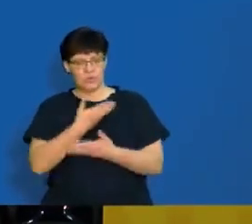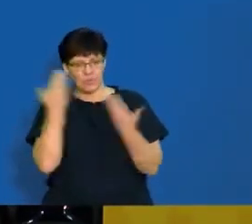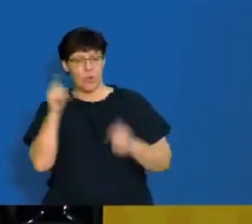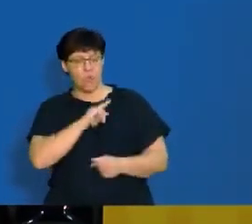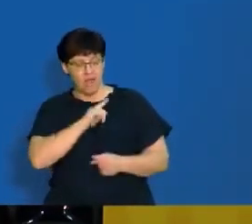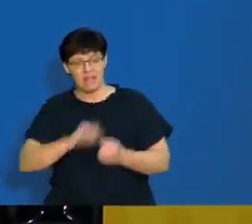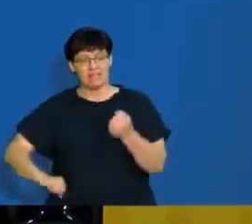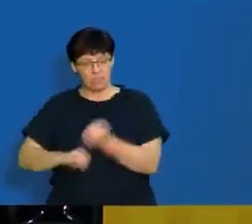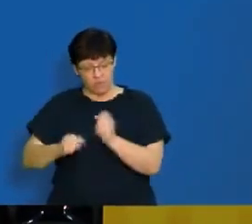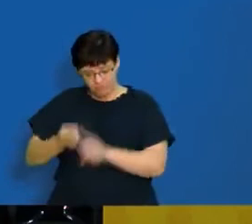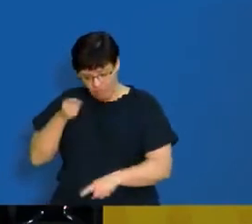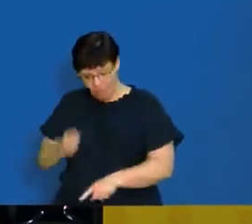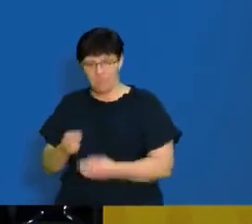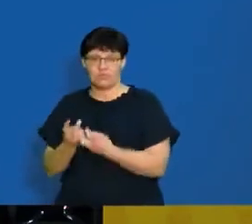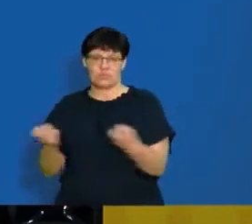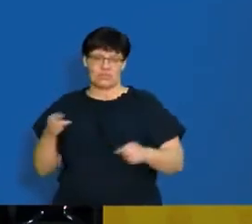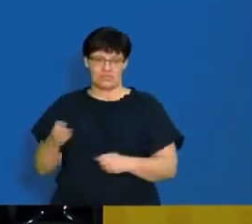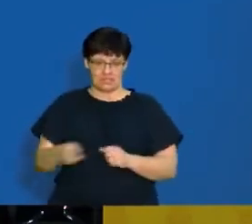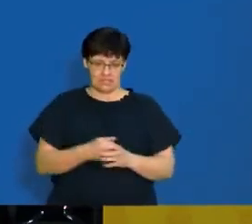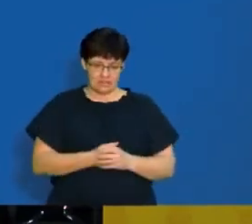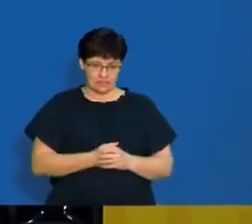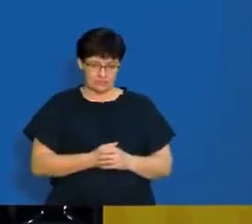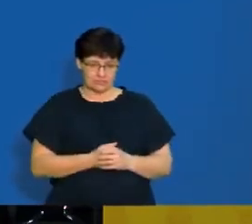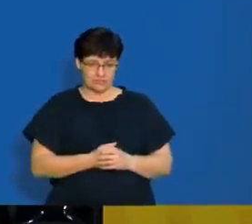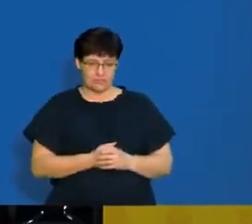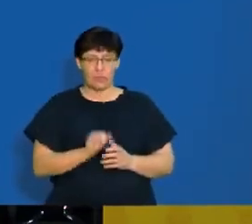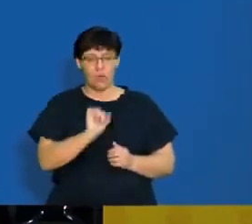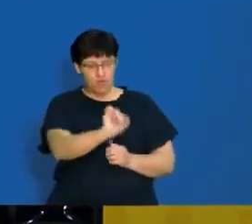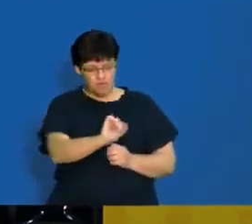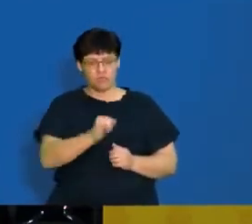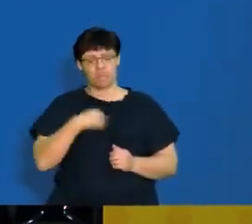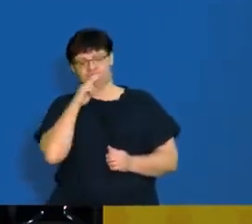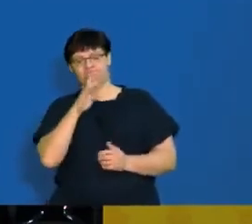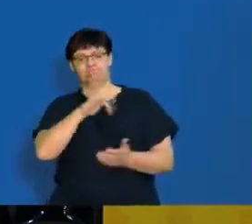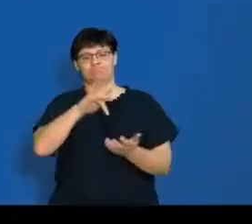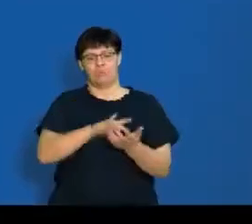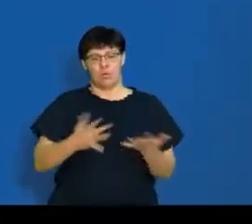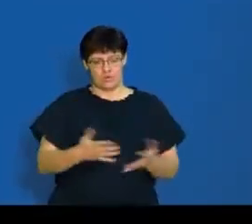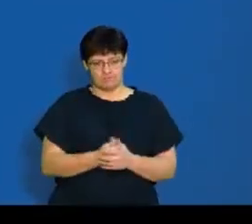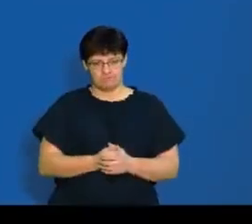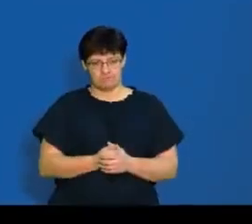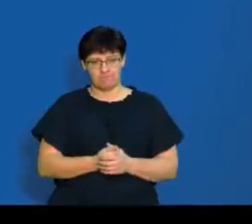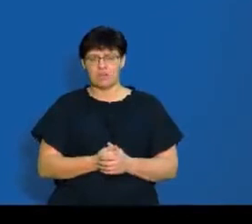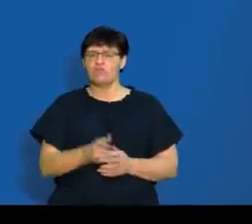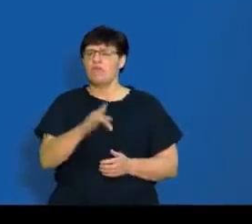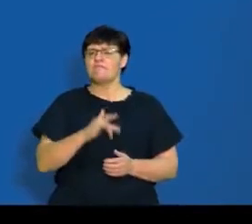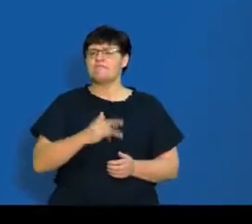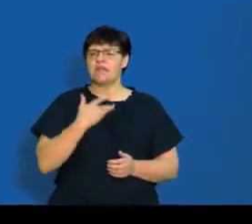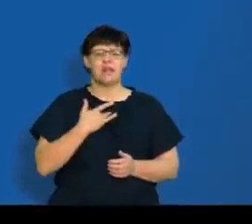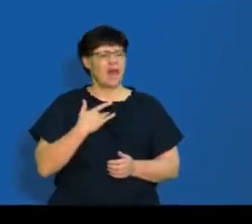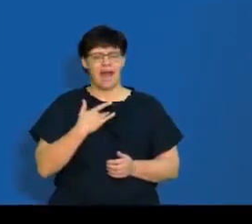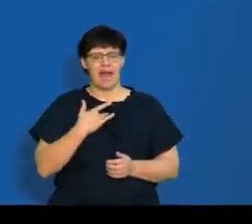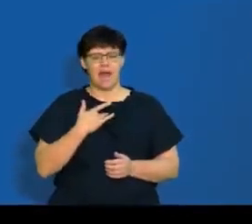you should be able to support your position with evidence from the source. So if you feel that it was